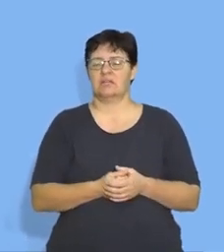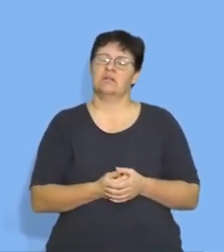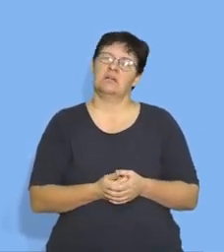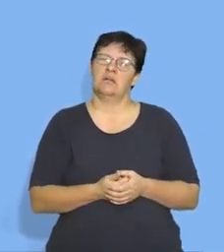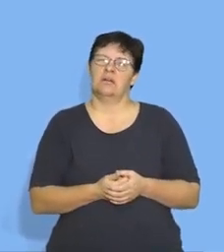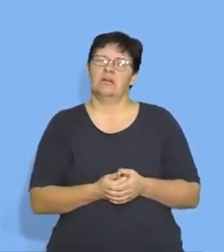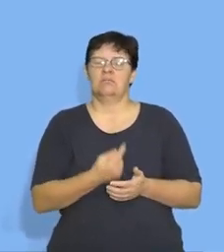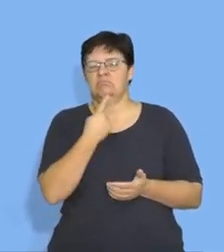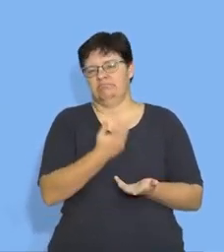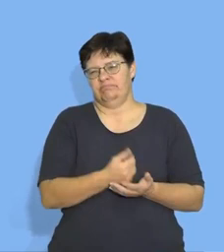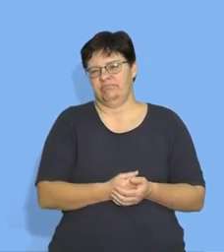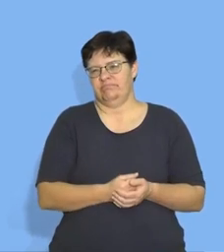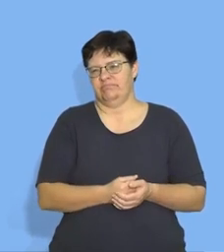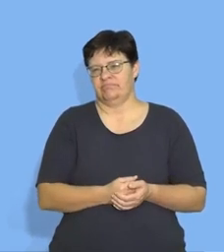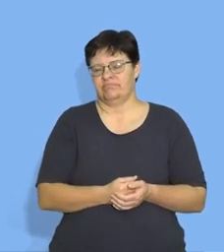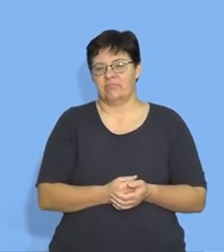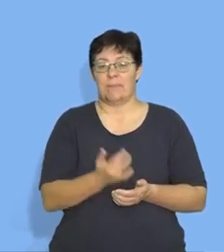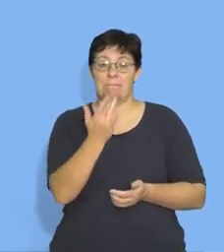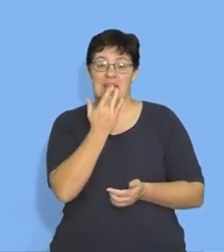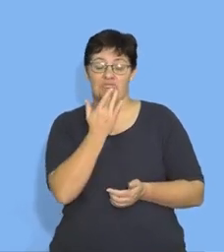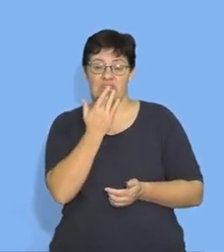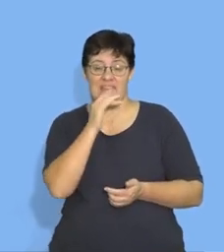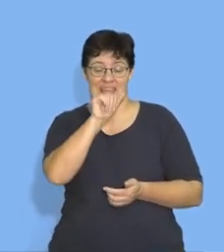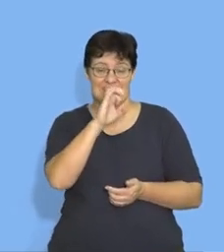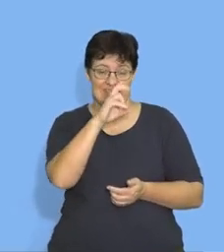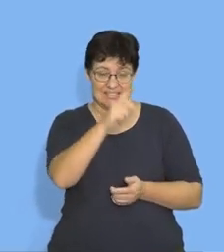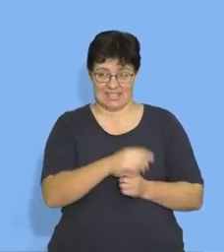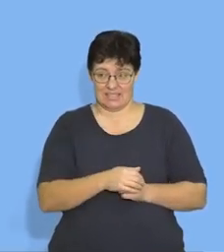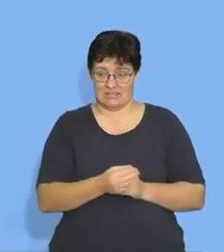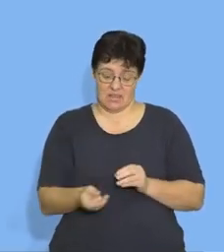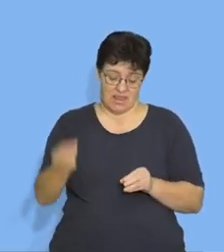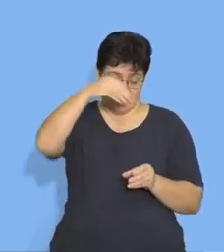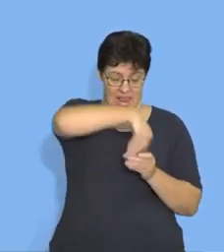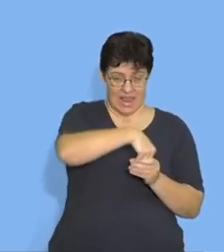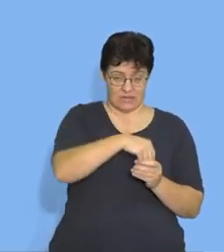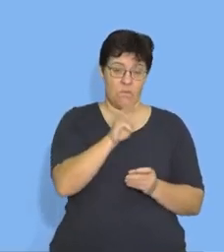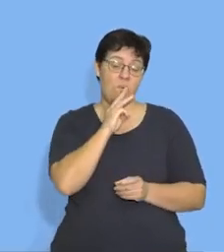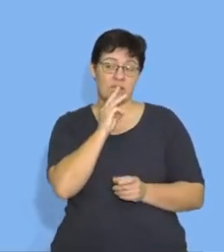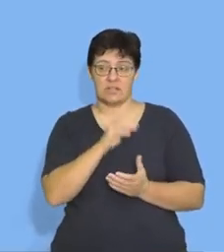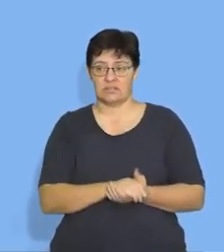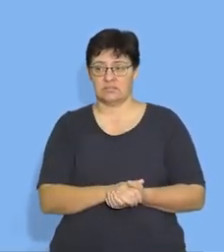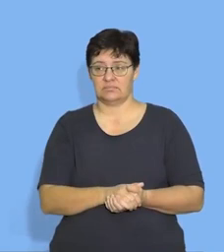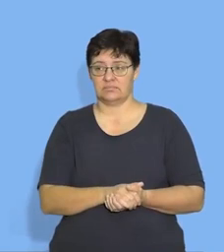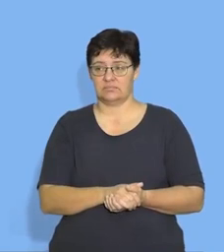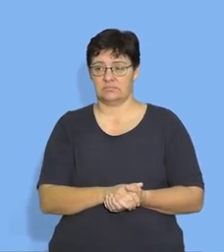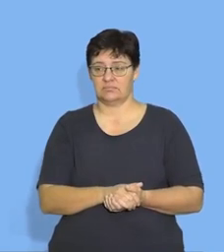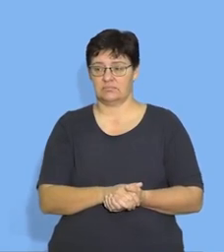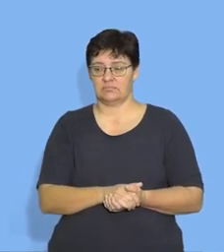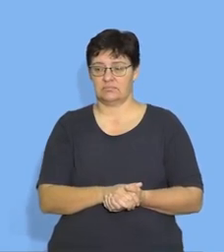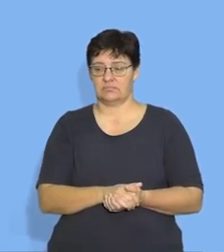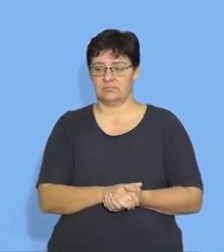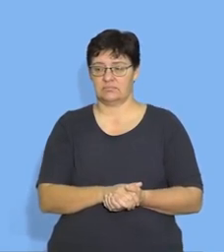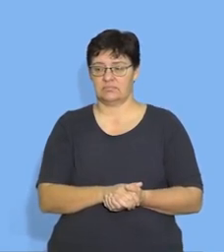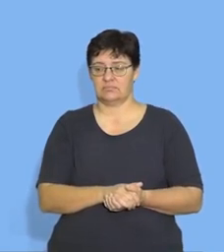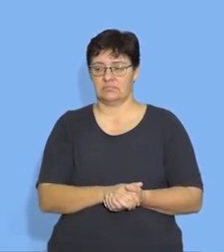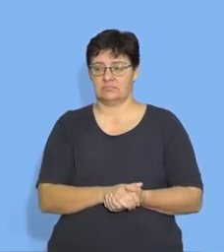say, for argument's sake, battery acid, right? We can add some battery acid and water, into